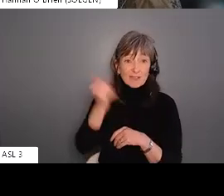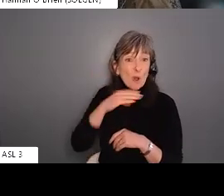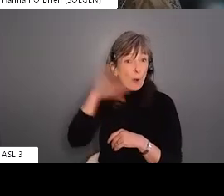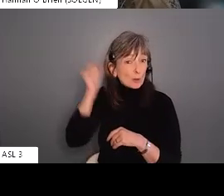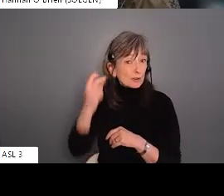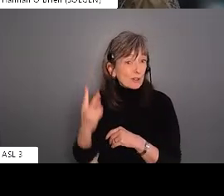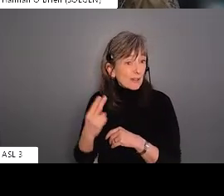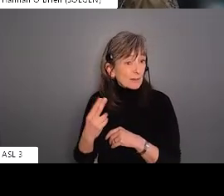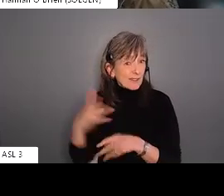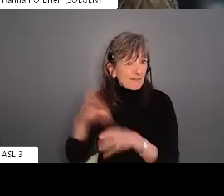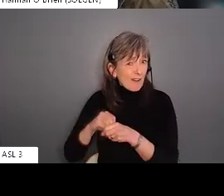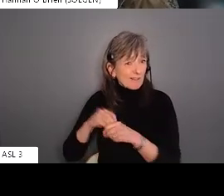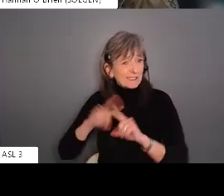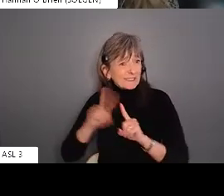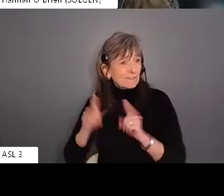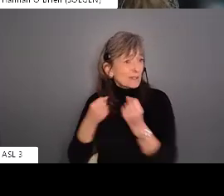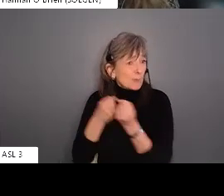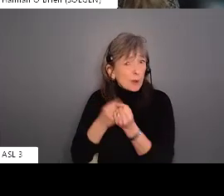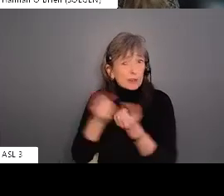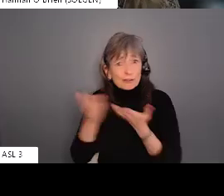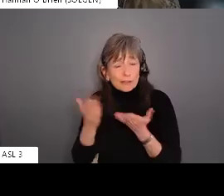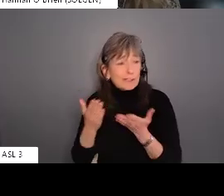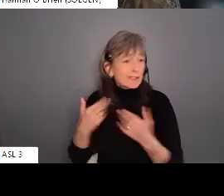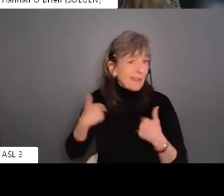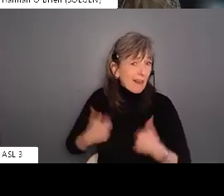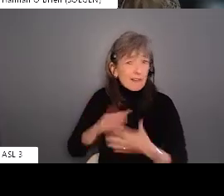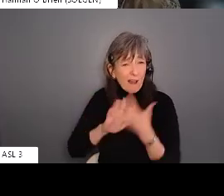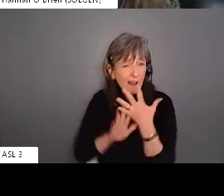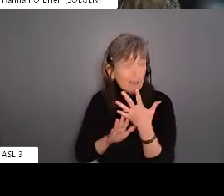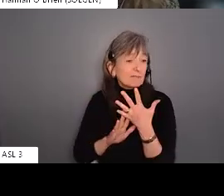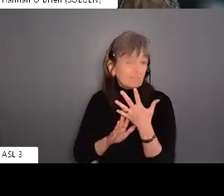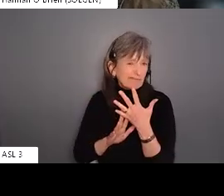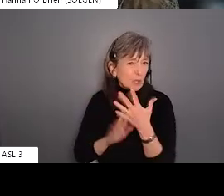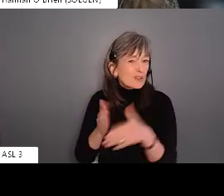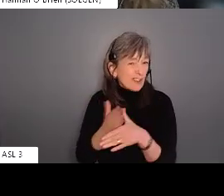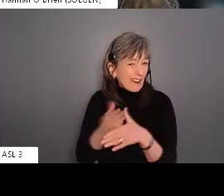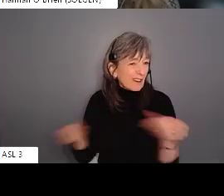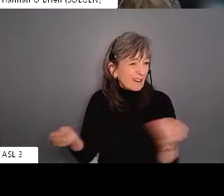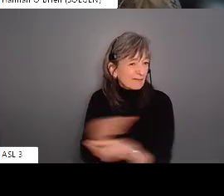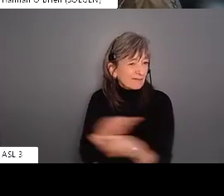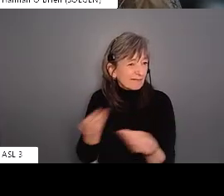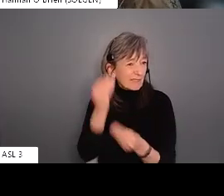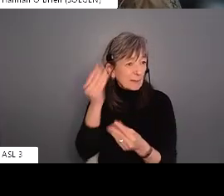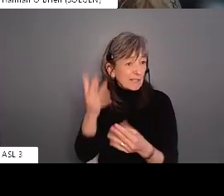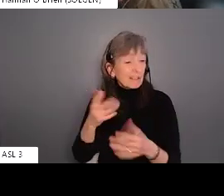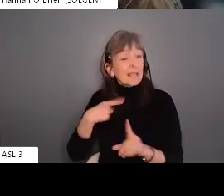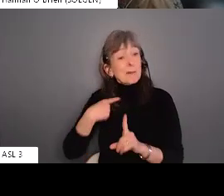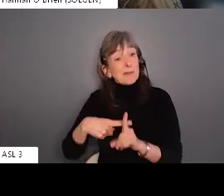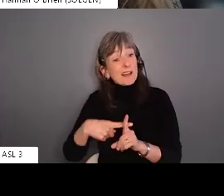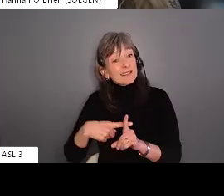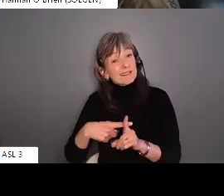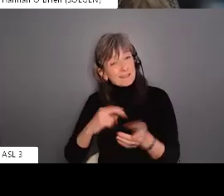in a variety of services and sectors. And that kind of lends to enhancing coordination between the